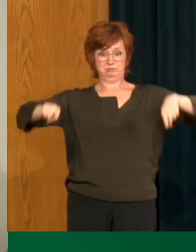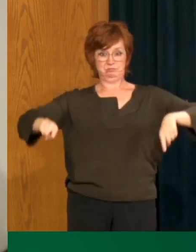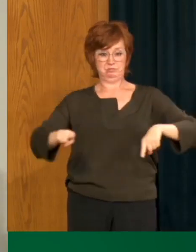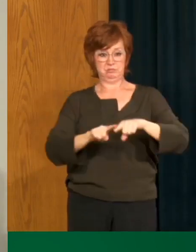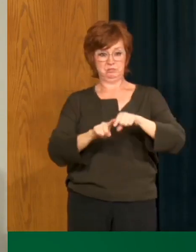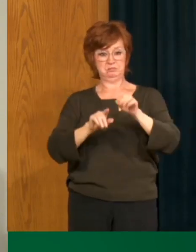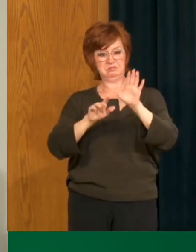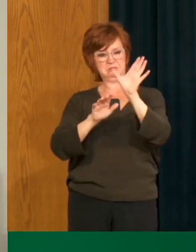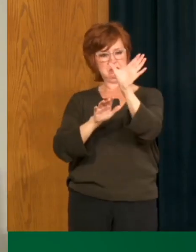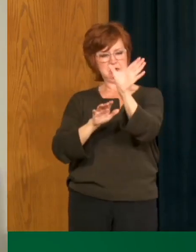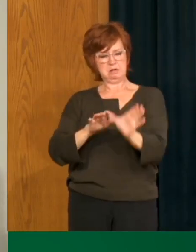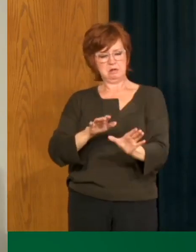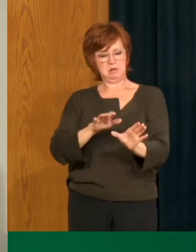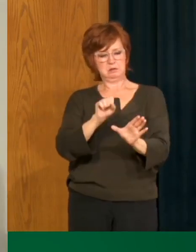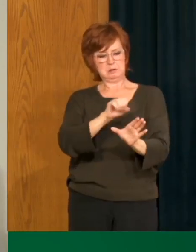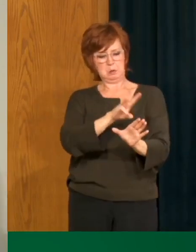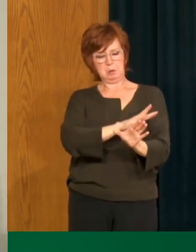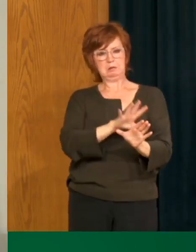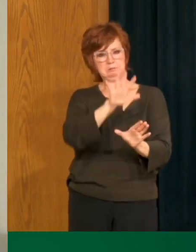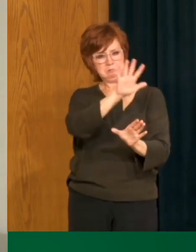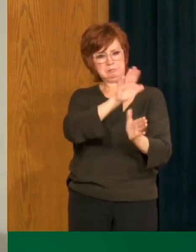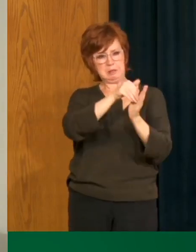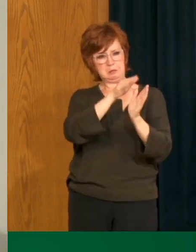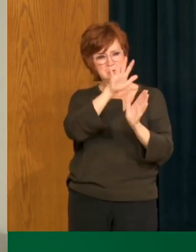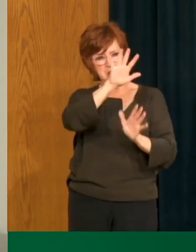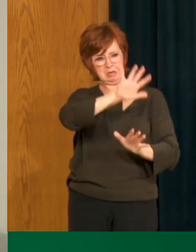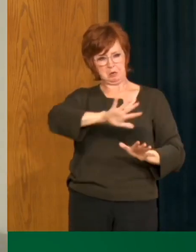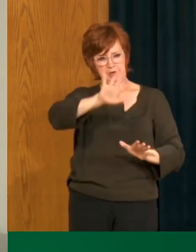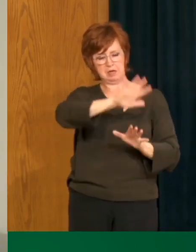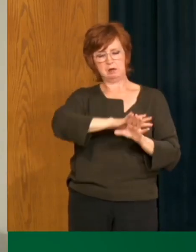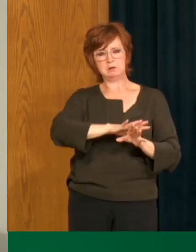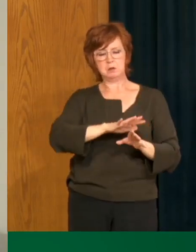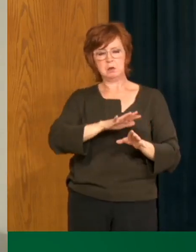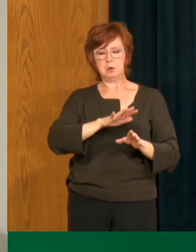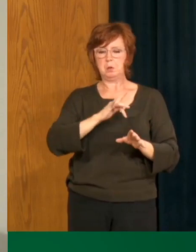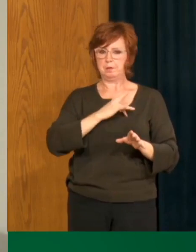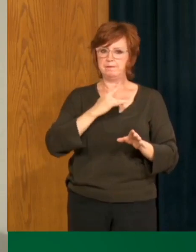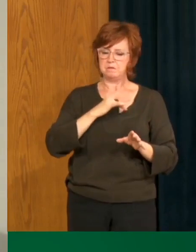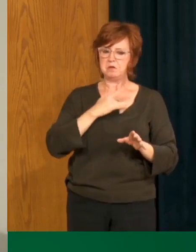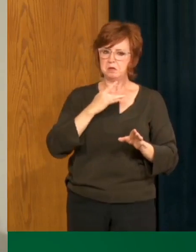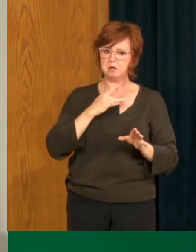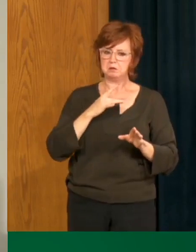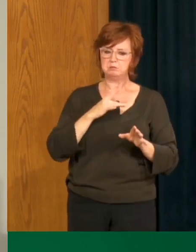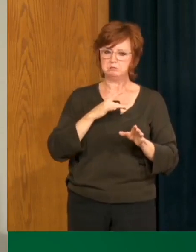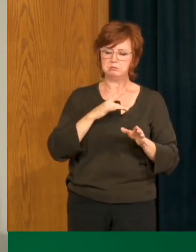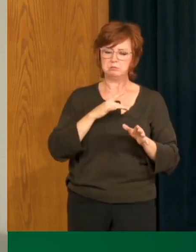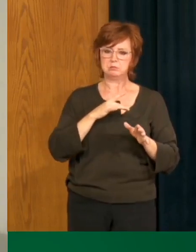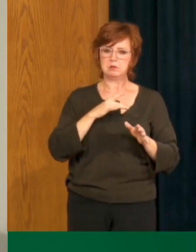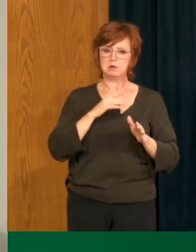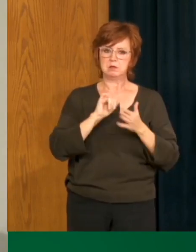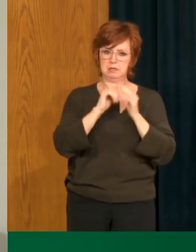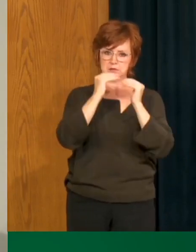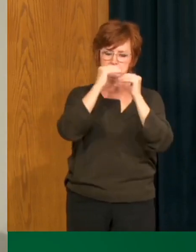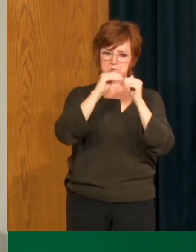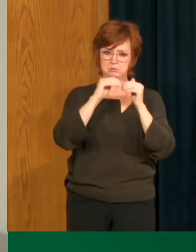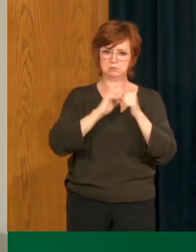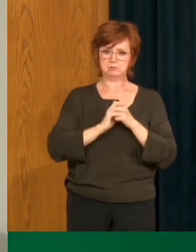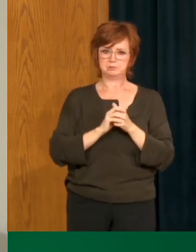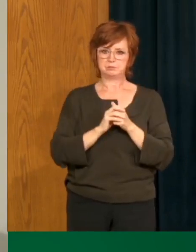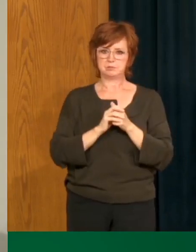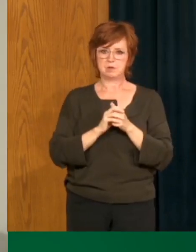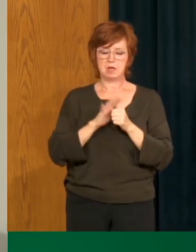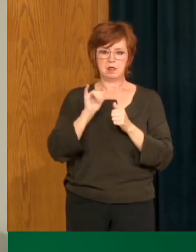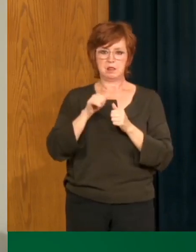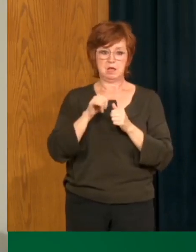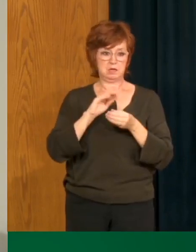not just the total numbers. It's also, what do we know about transmission? And all of that doesn't necessarily impact the RT.